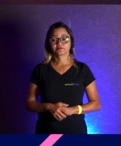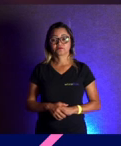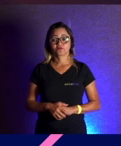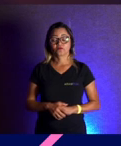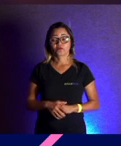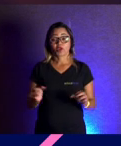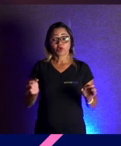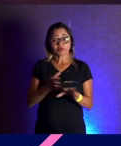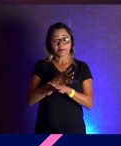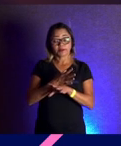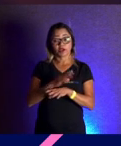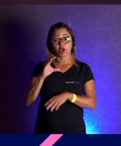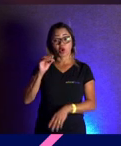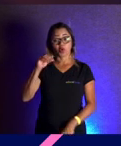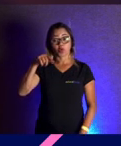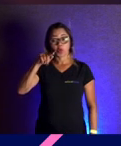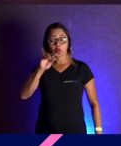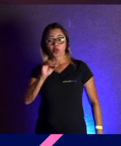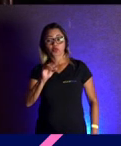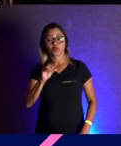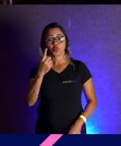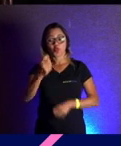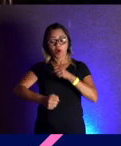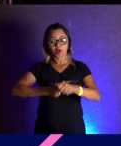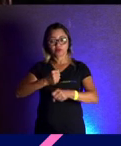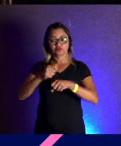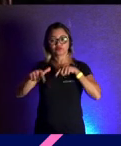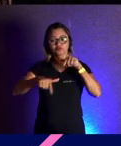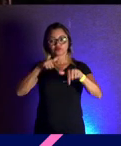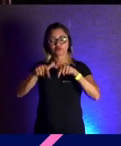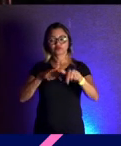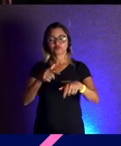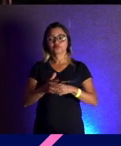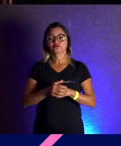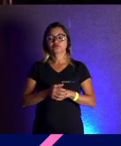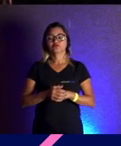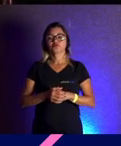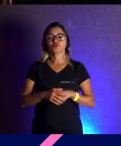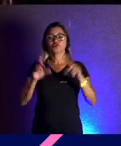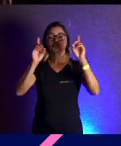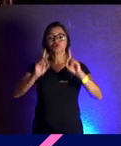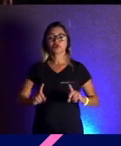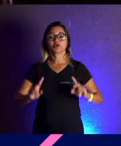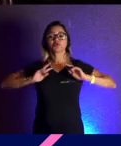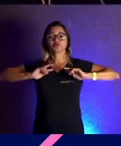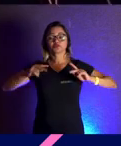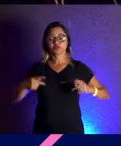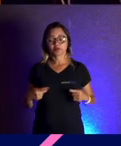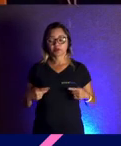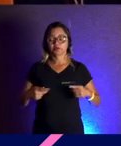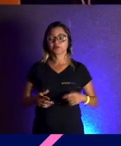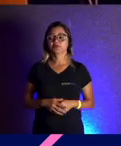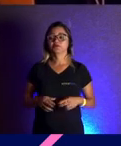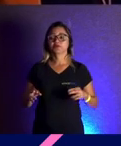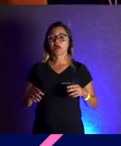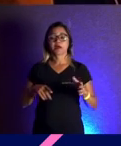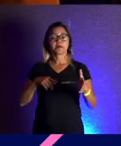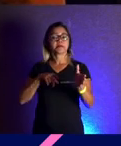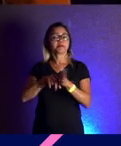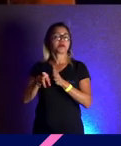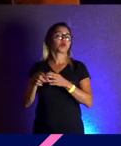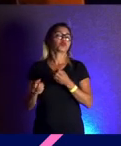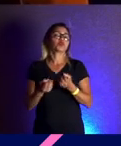and I worked for the human rights private industry. So I think this will get directly to the question of how dangerous is it